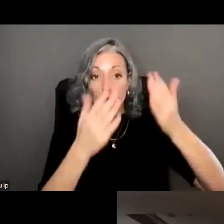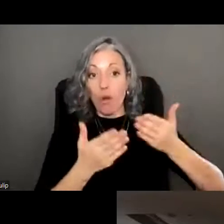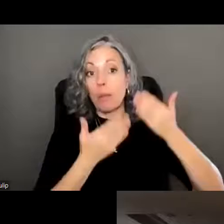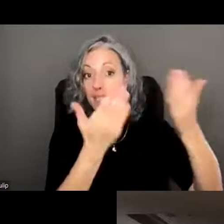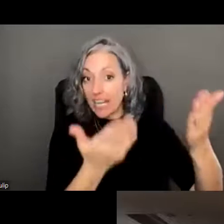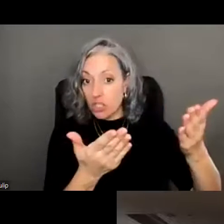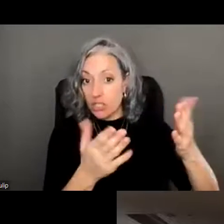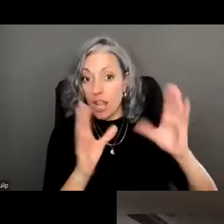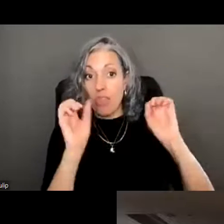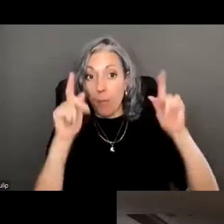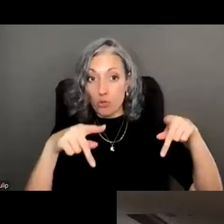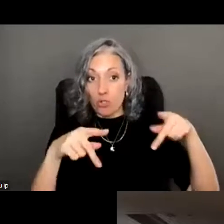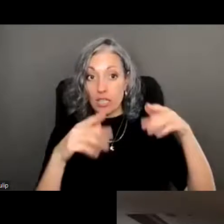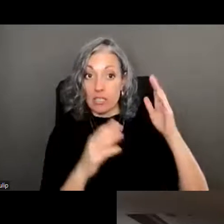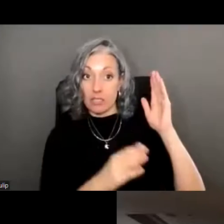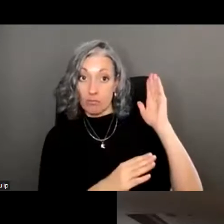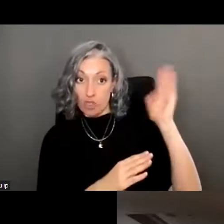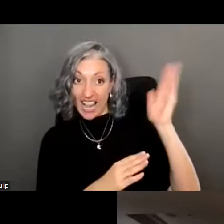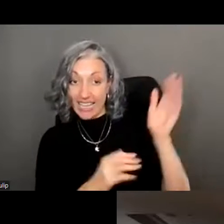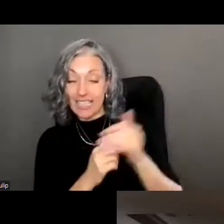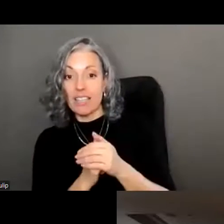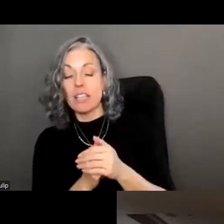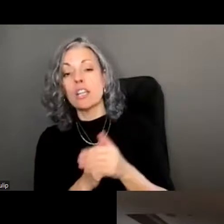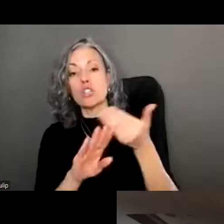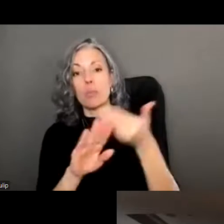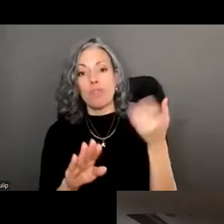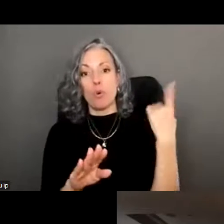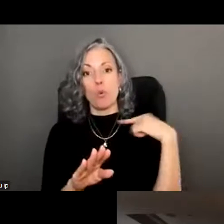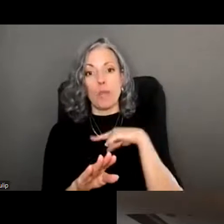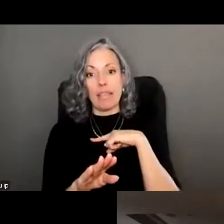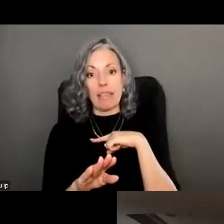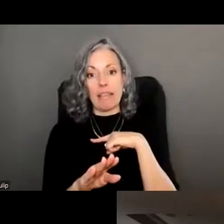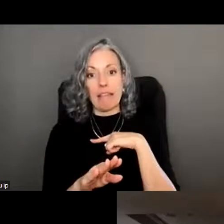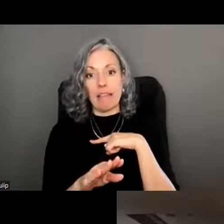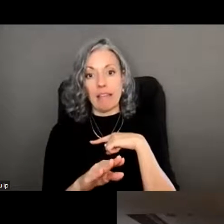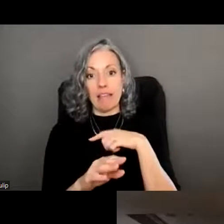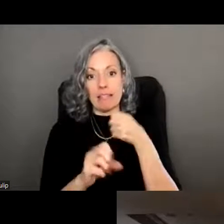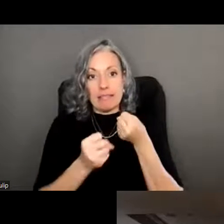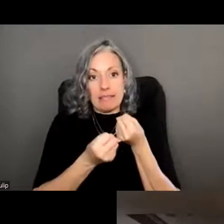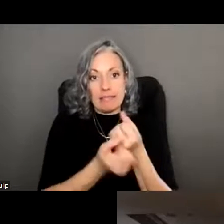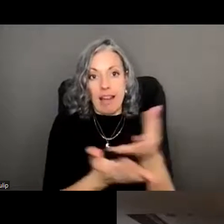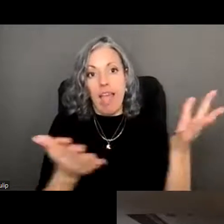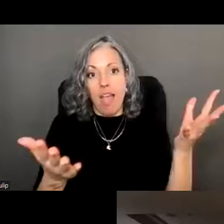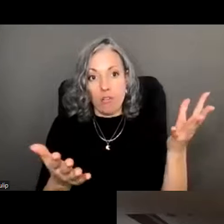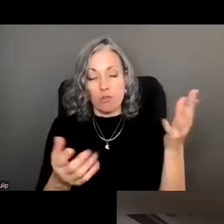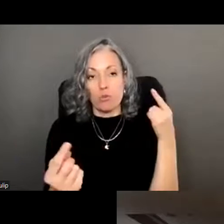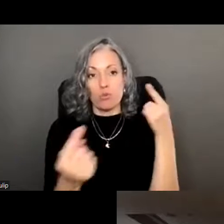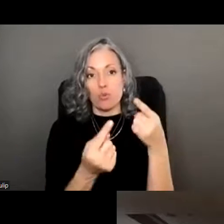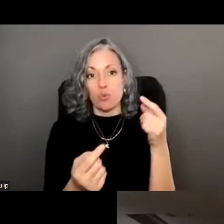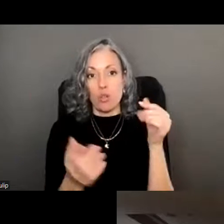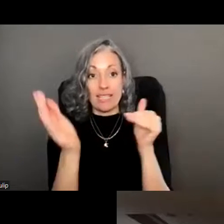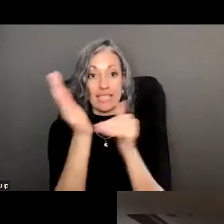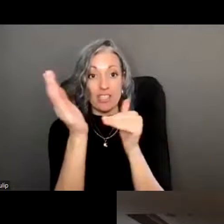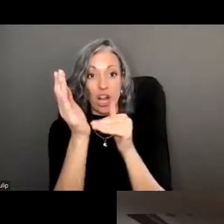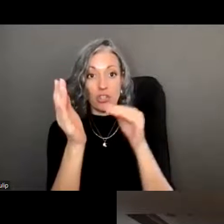the opportunities that were presented. And so before we submitted this whole batch to Dr. Galy, we just wanted to make sure